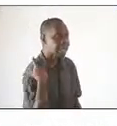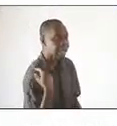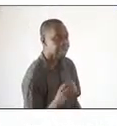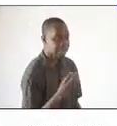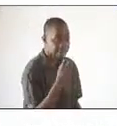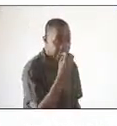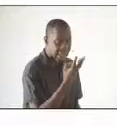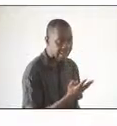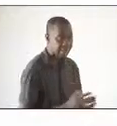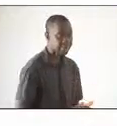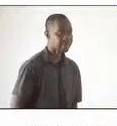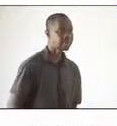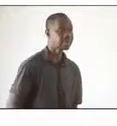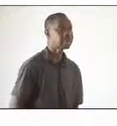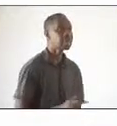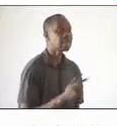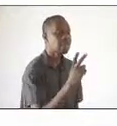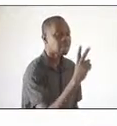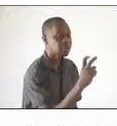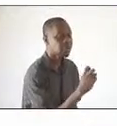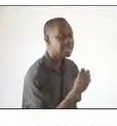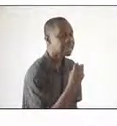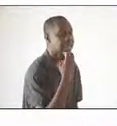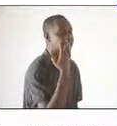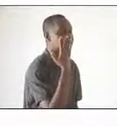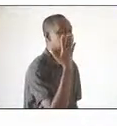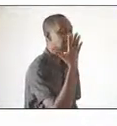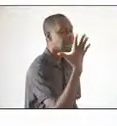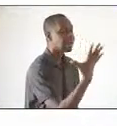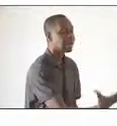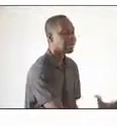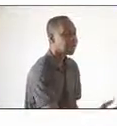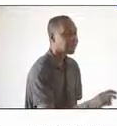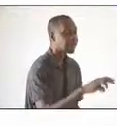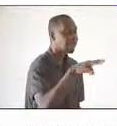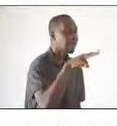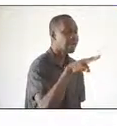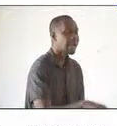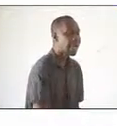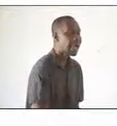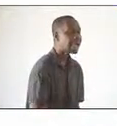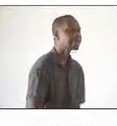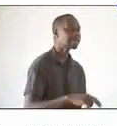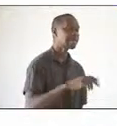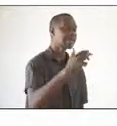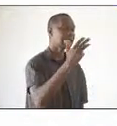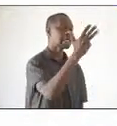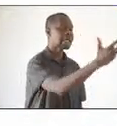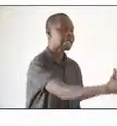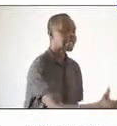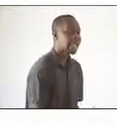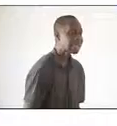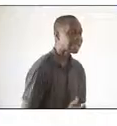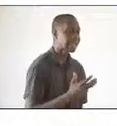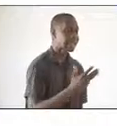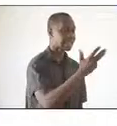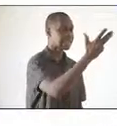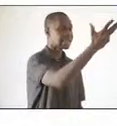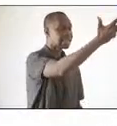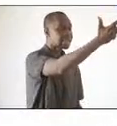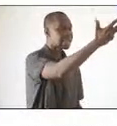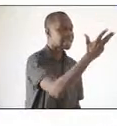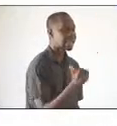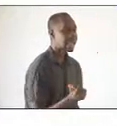say, 25th March, 1990 as a date, just to cite an